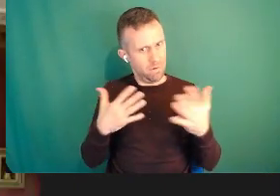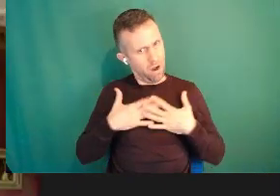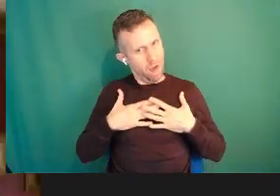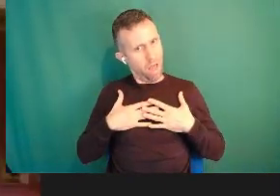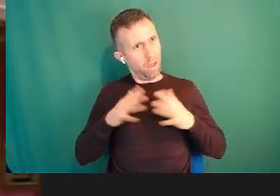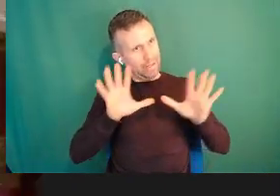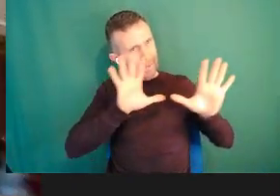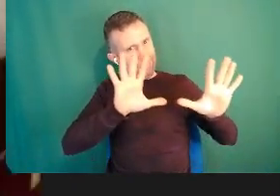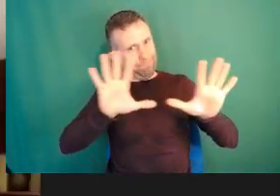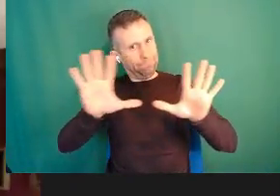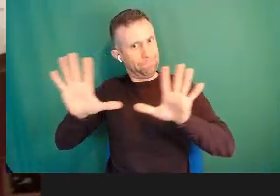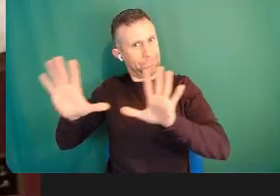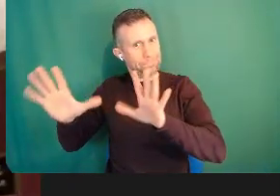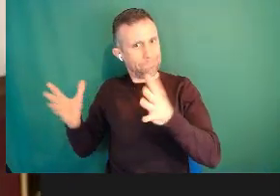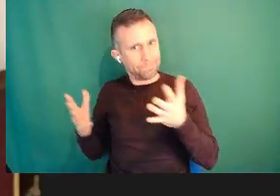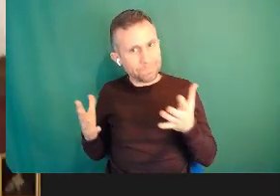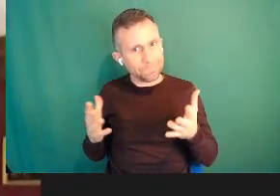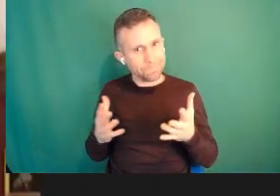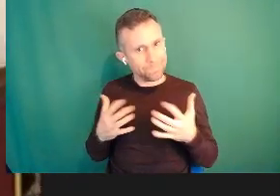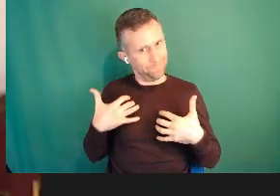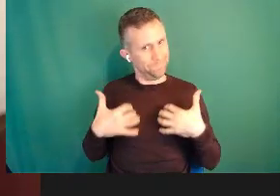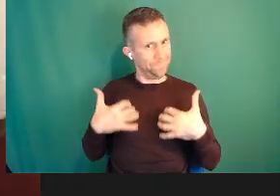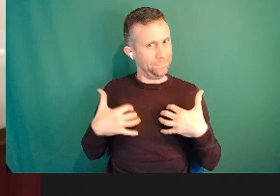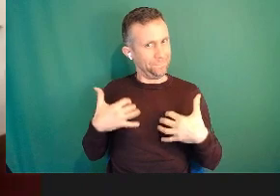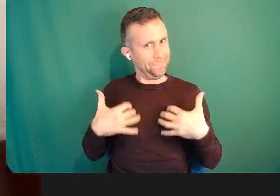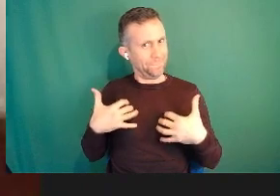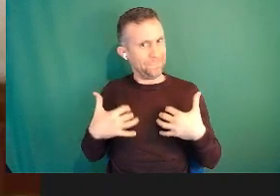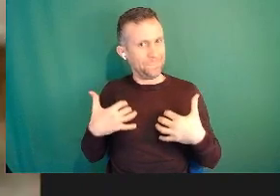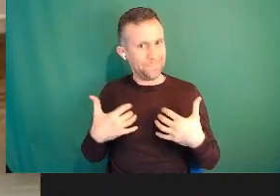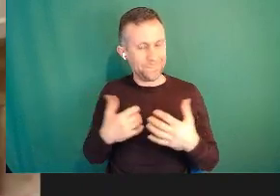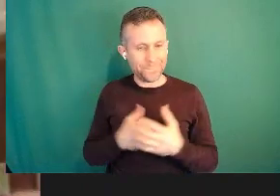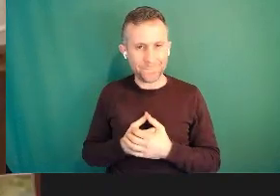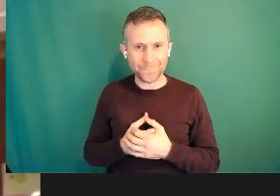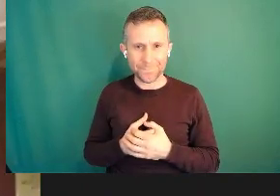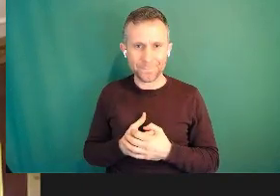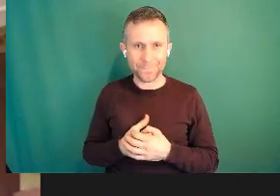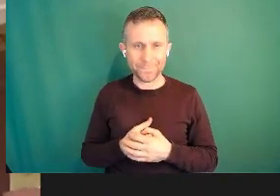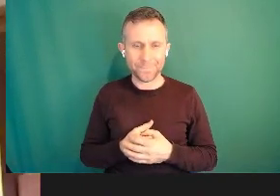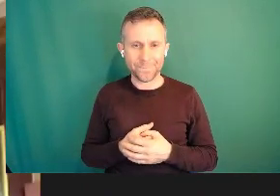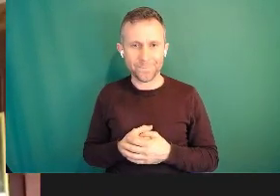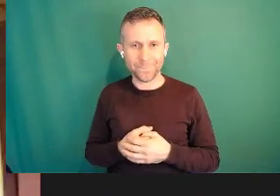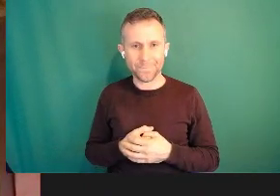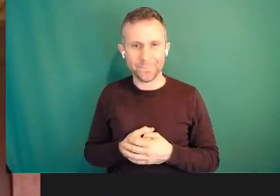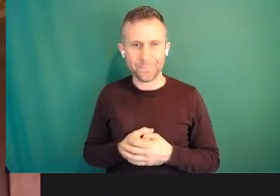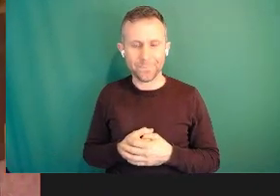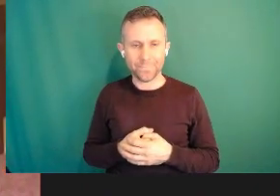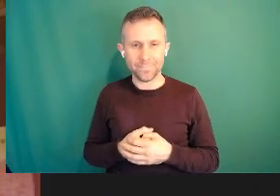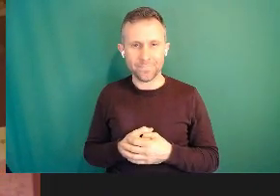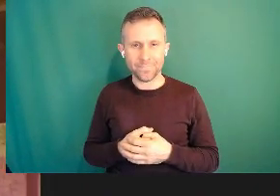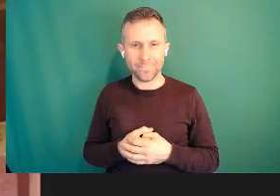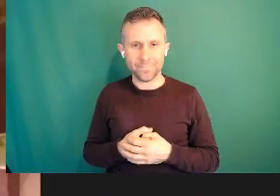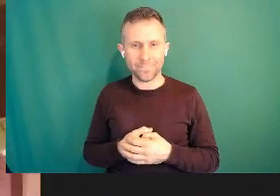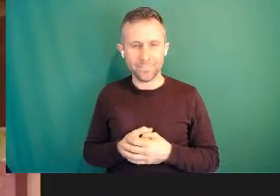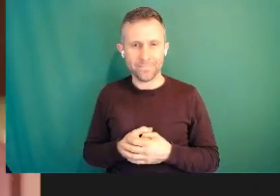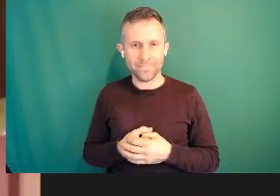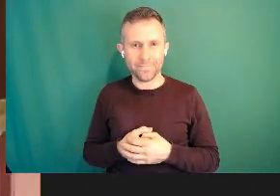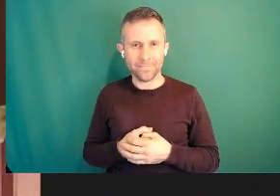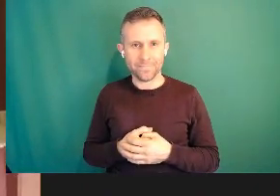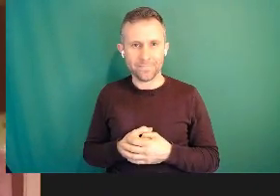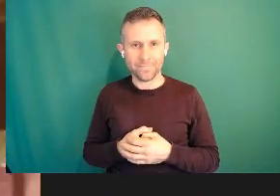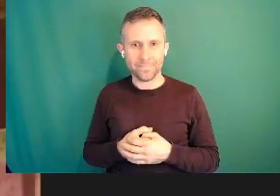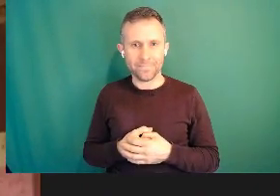on the damask. So yes, and actually, if we were to choose a period kind of older